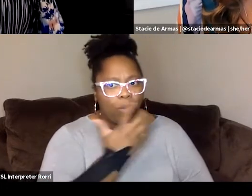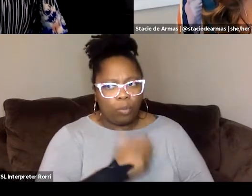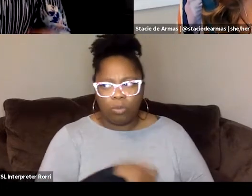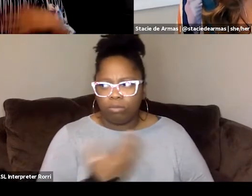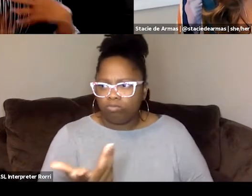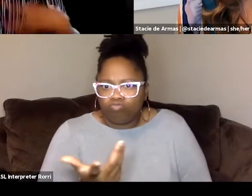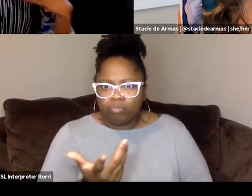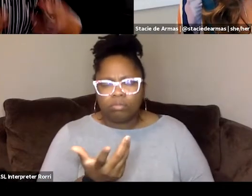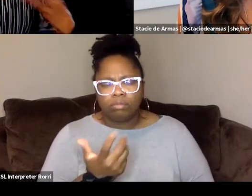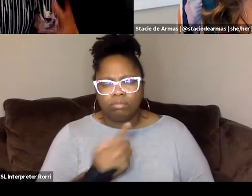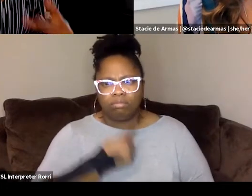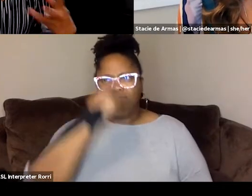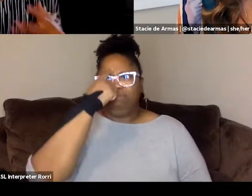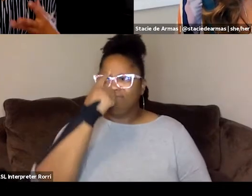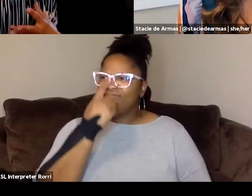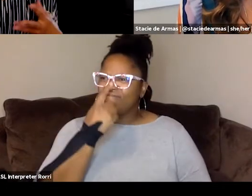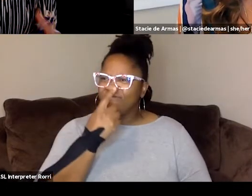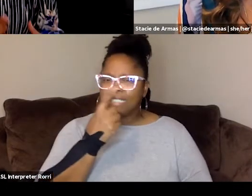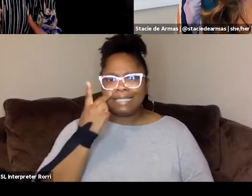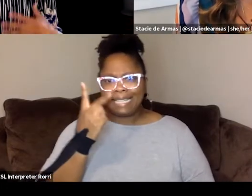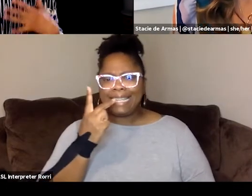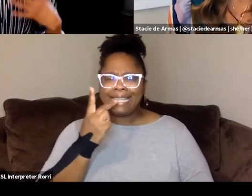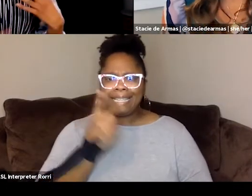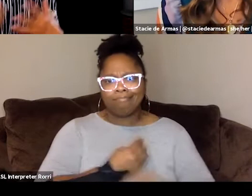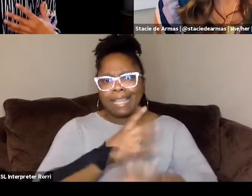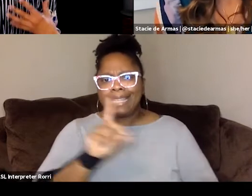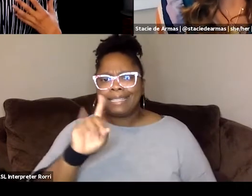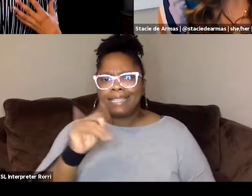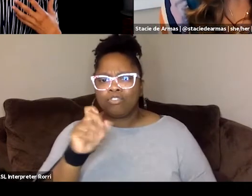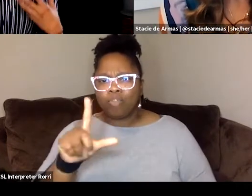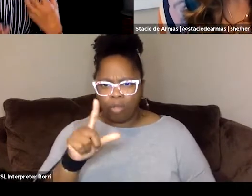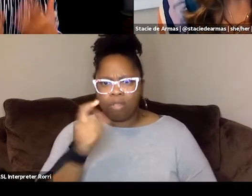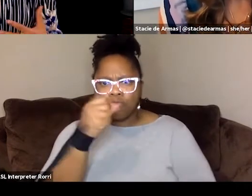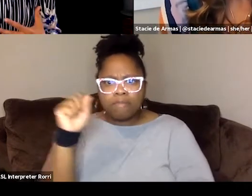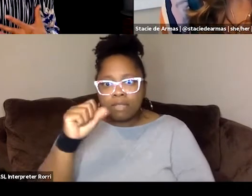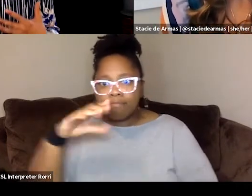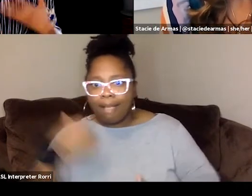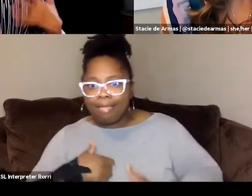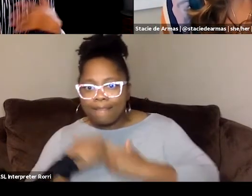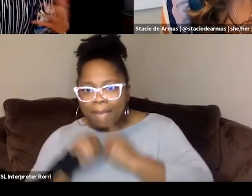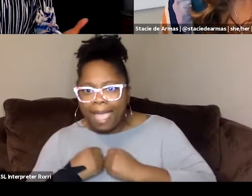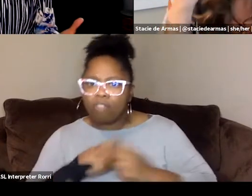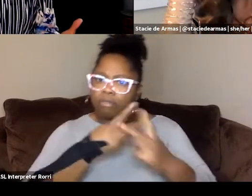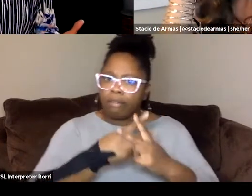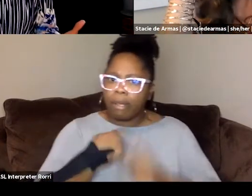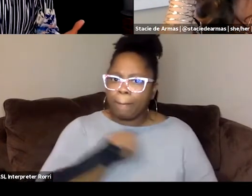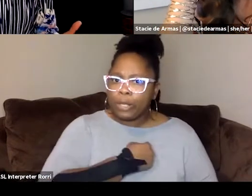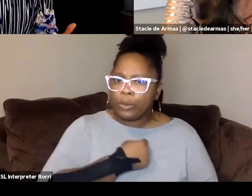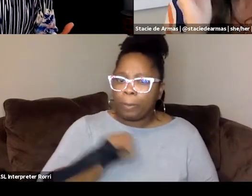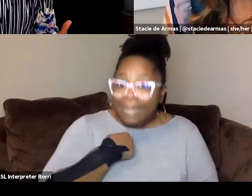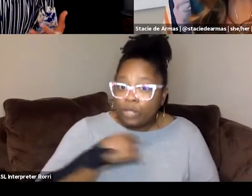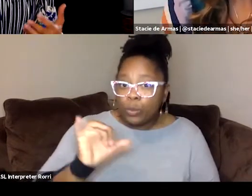of, we've seen these movements digitally created by Black Lives Matter and the Me Too movement, and now currently Stop